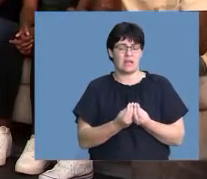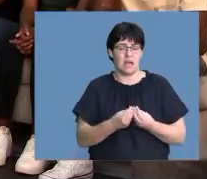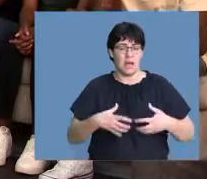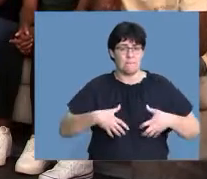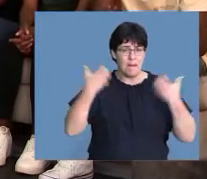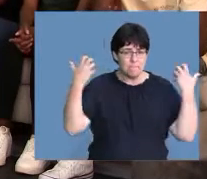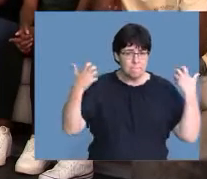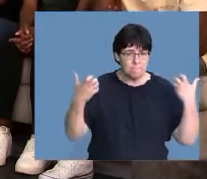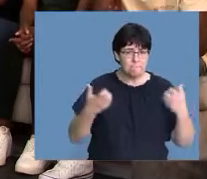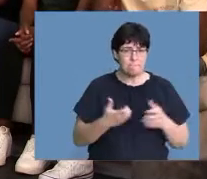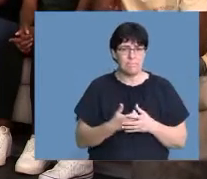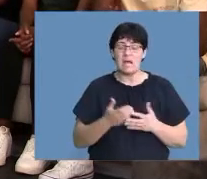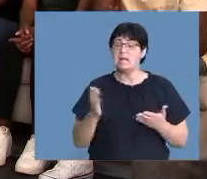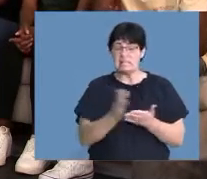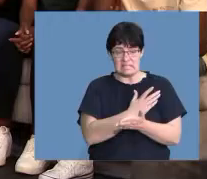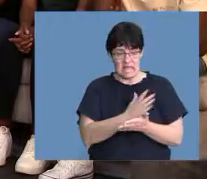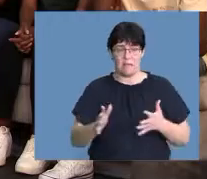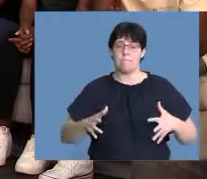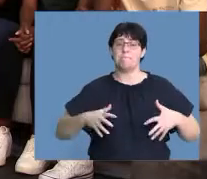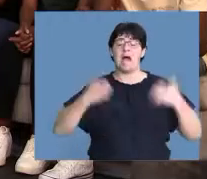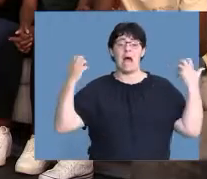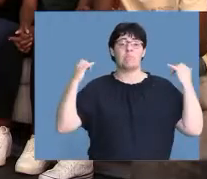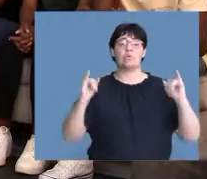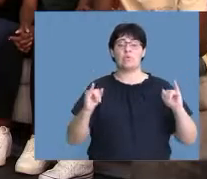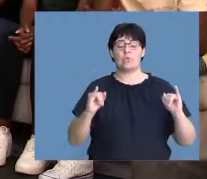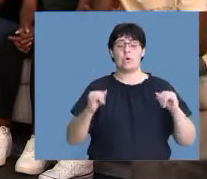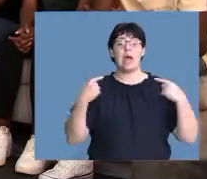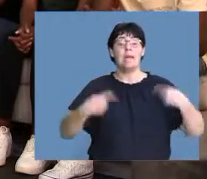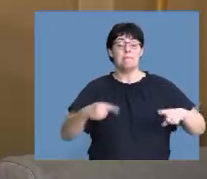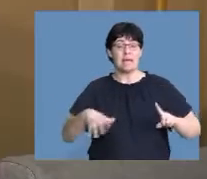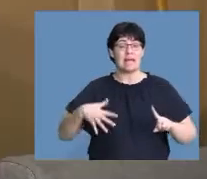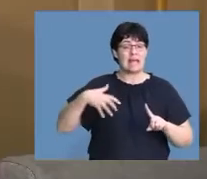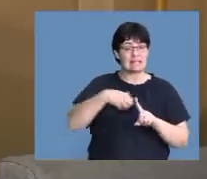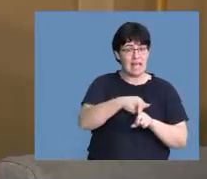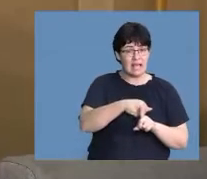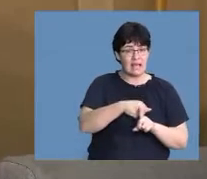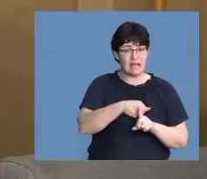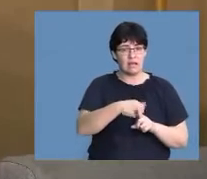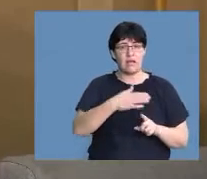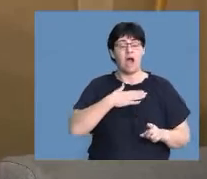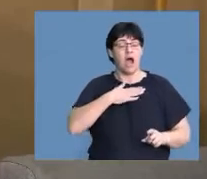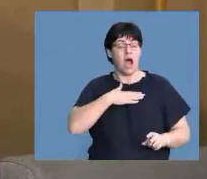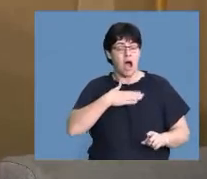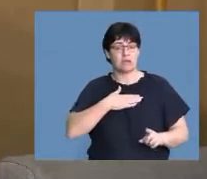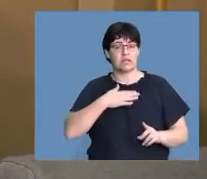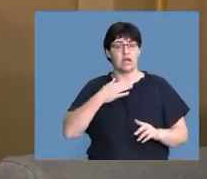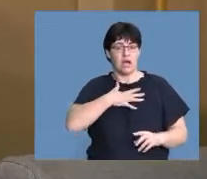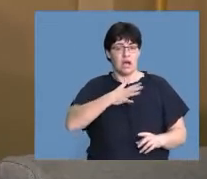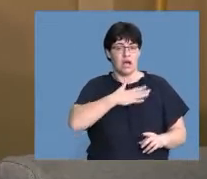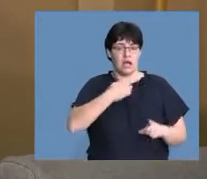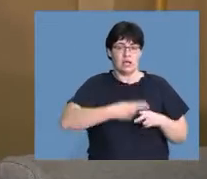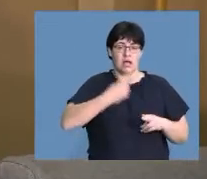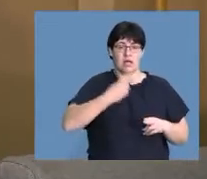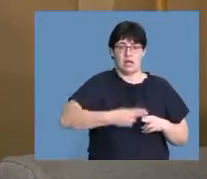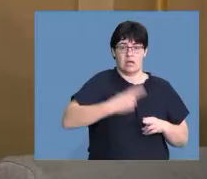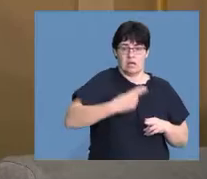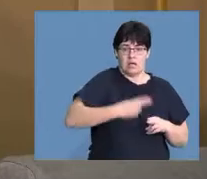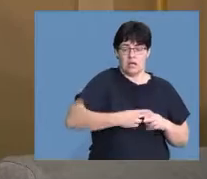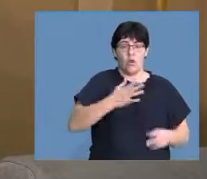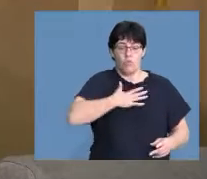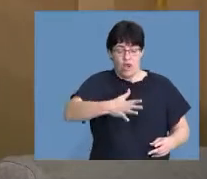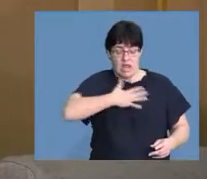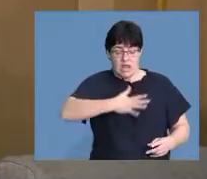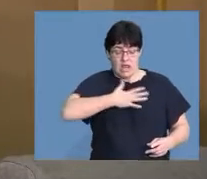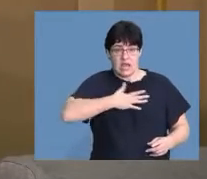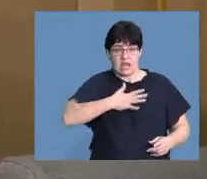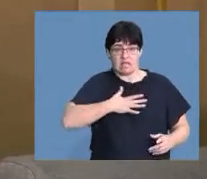So some can get very angry. Well, a panic attack is generally, what happens is that the heart starts racing, you start breathing, and you start